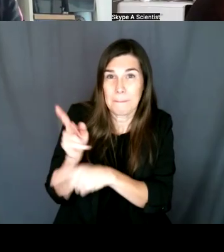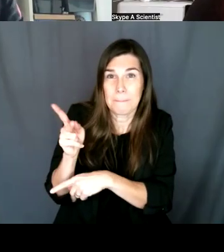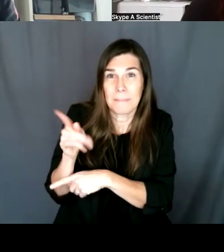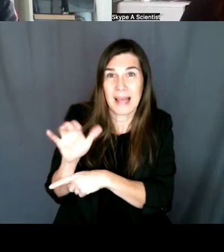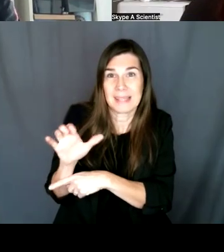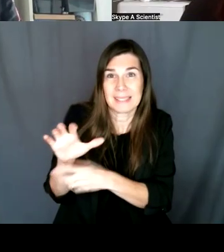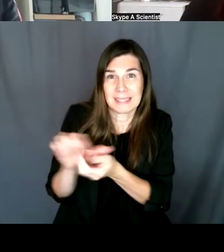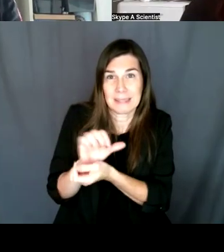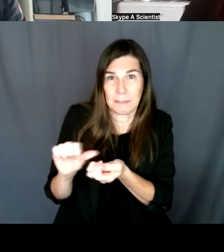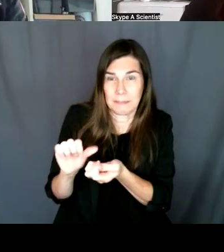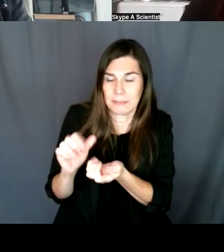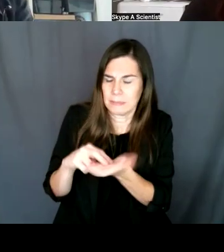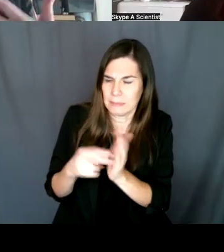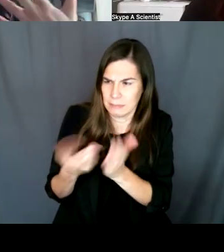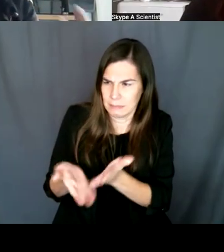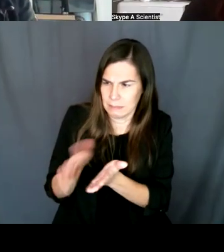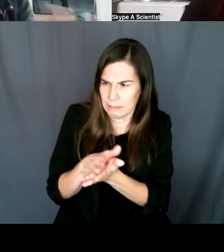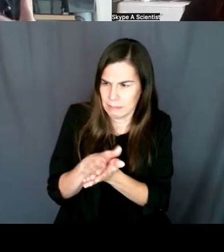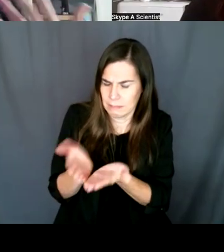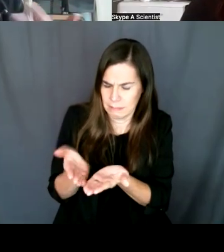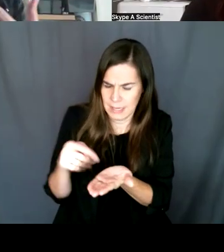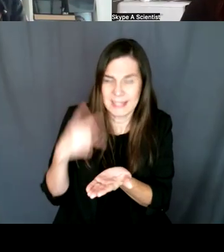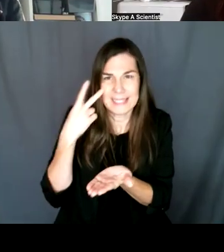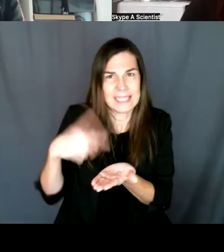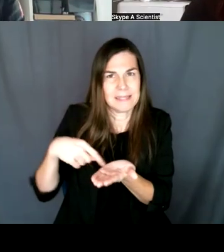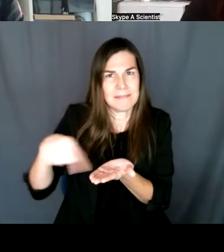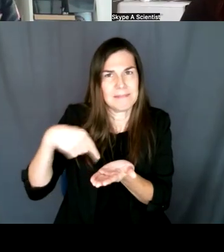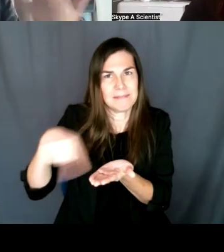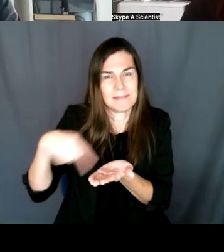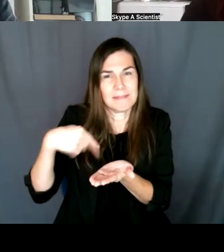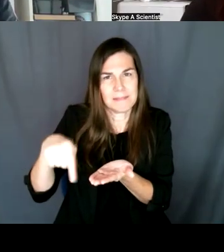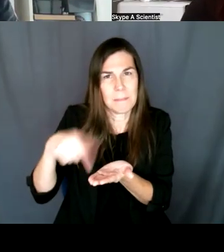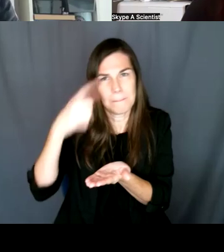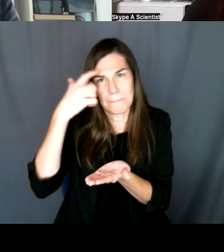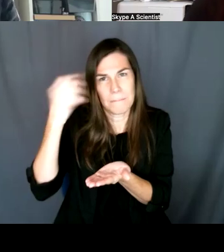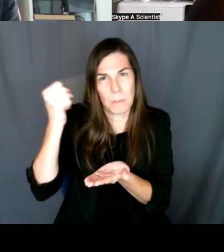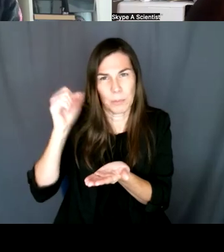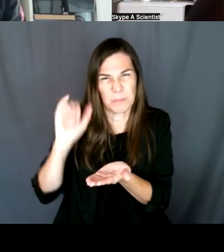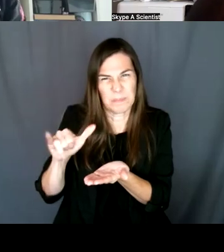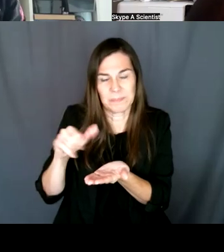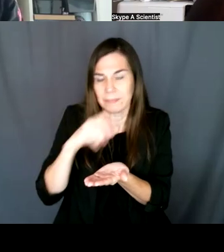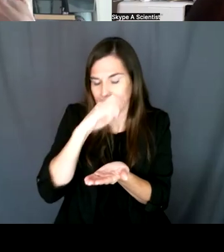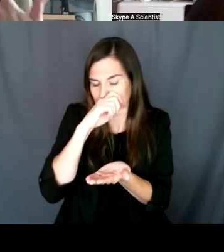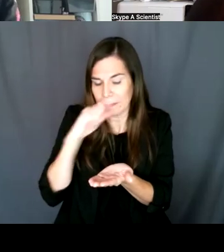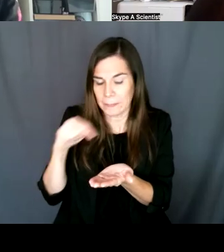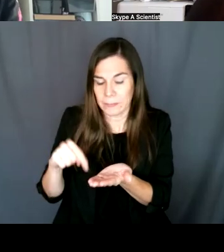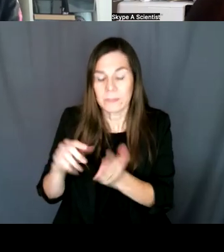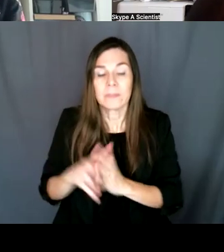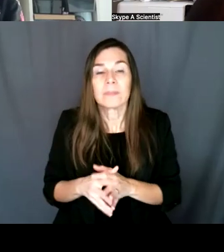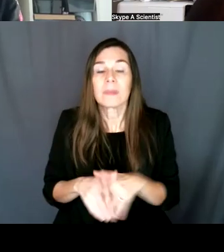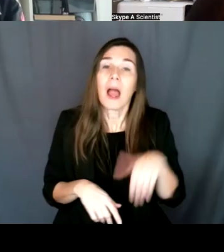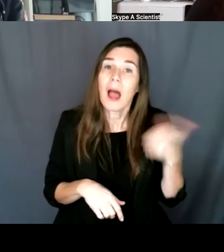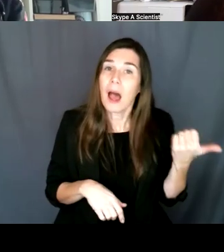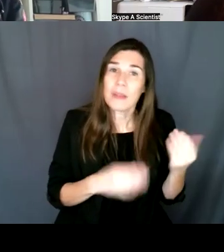damage. They have a chance to keep the memory of what's been the deformations that they've gone through. Other kinds